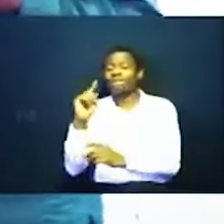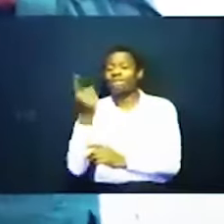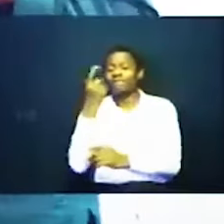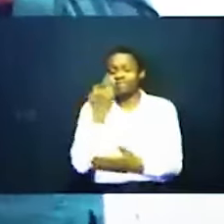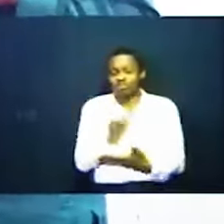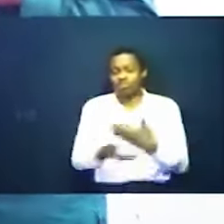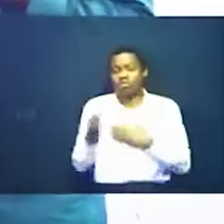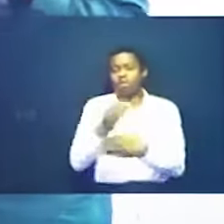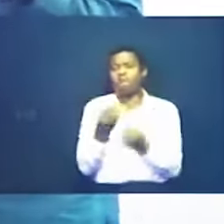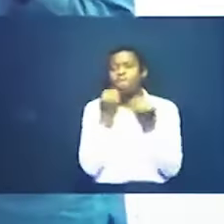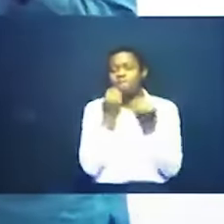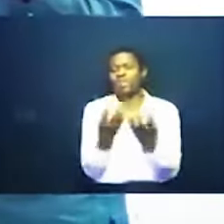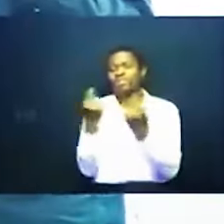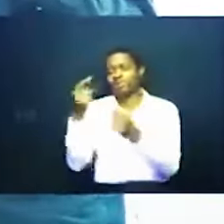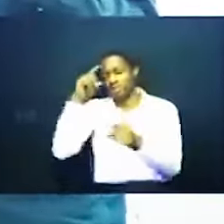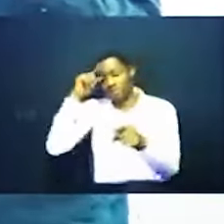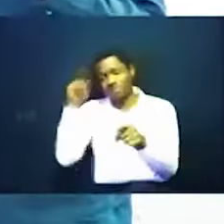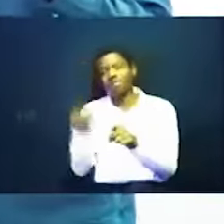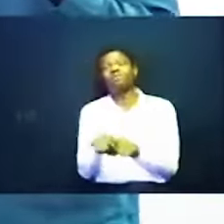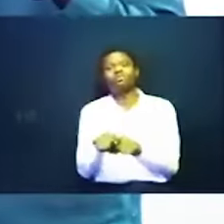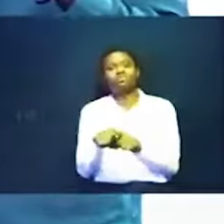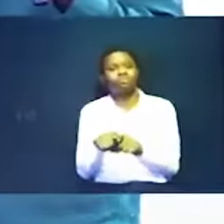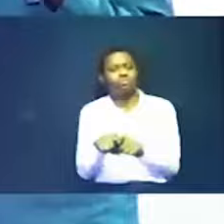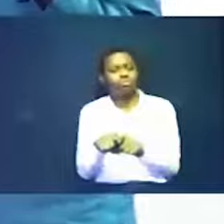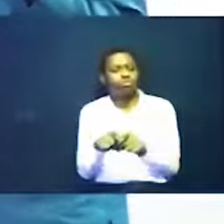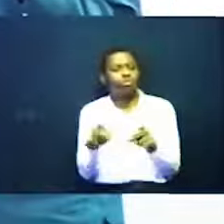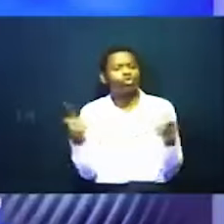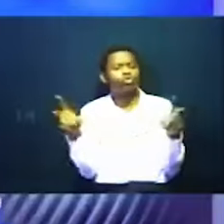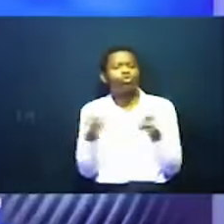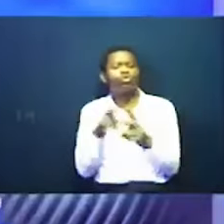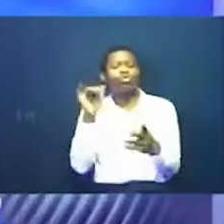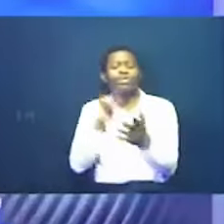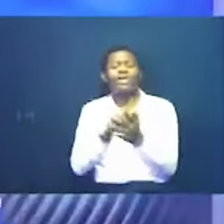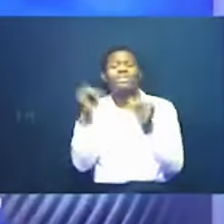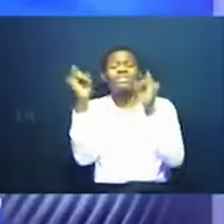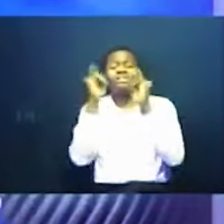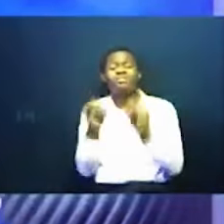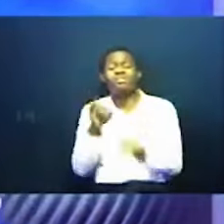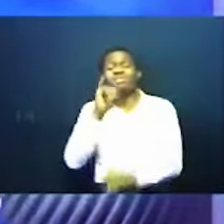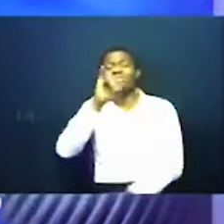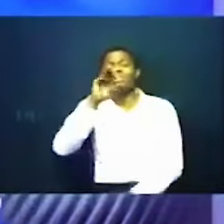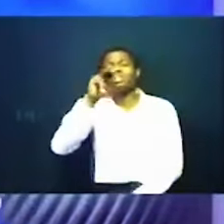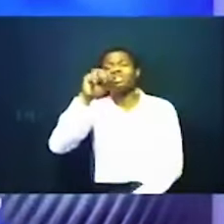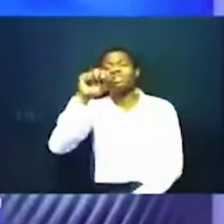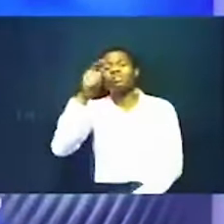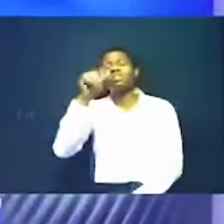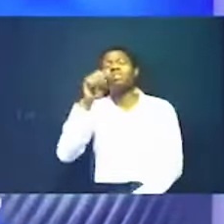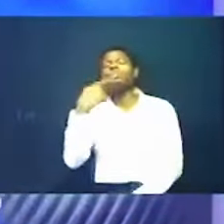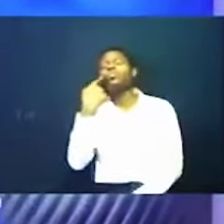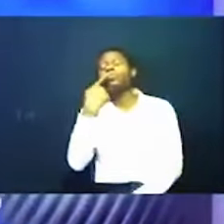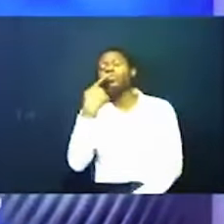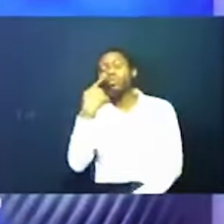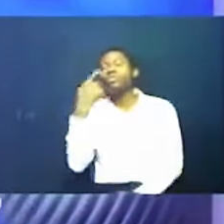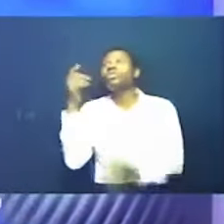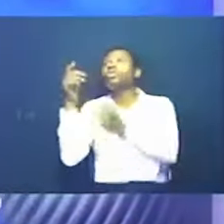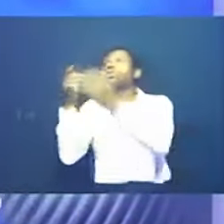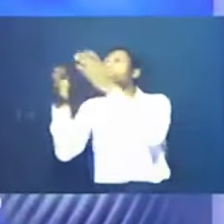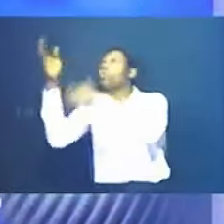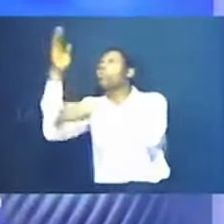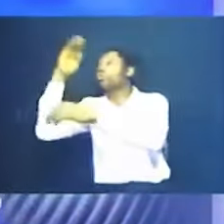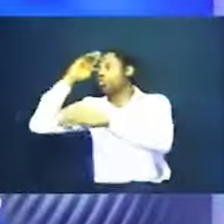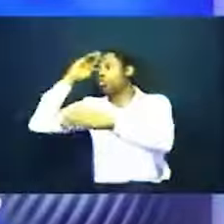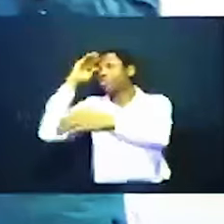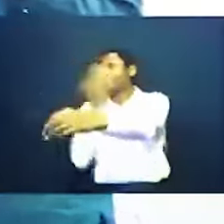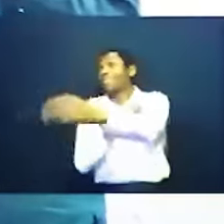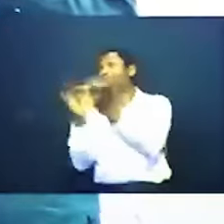the image we are talking about is the image of God's son, Jesus Christ.